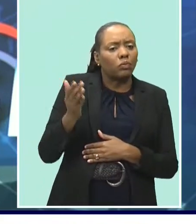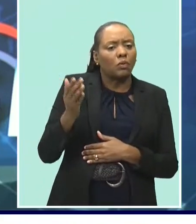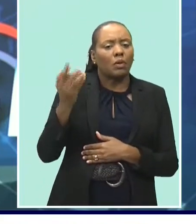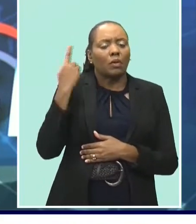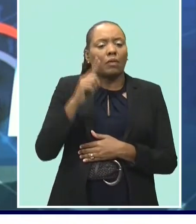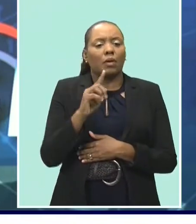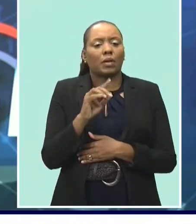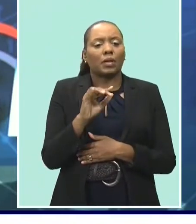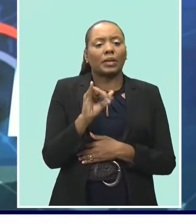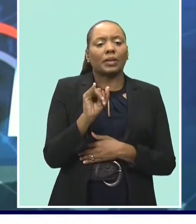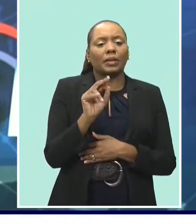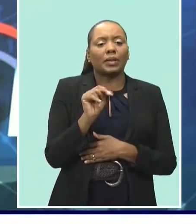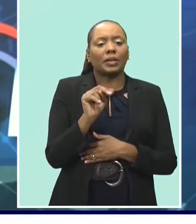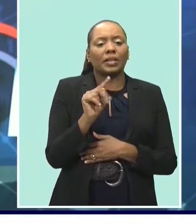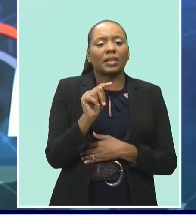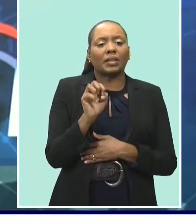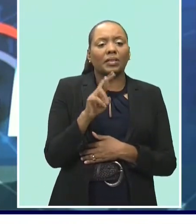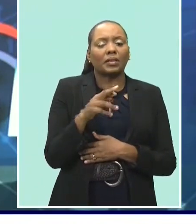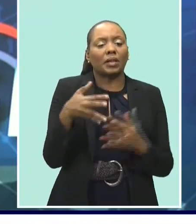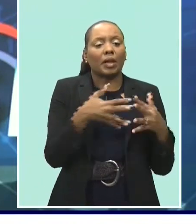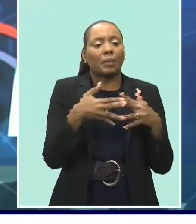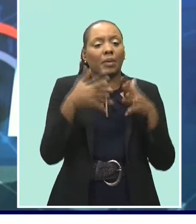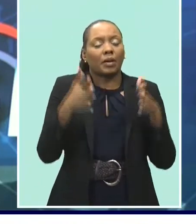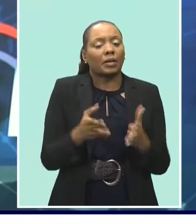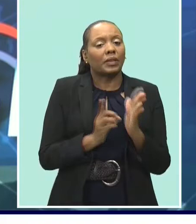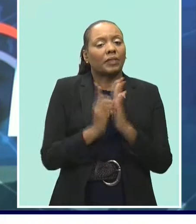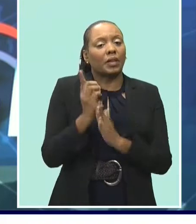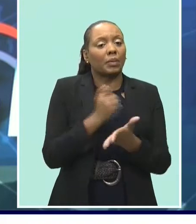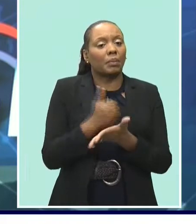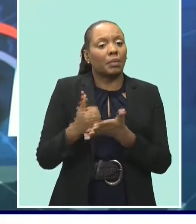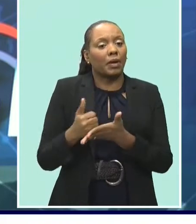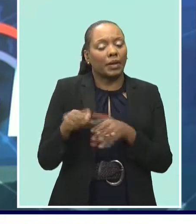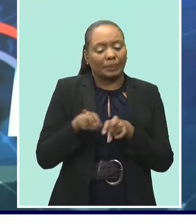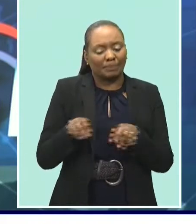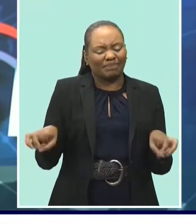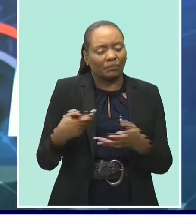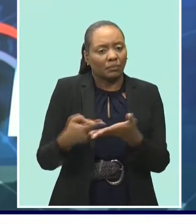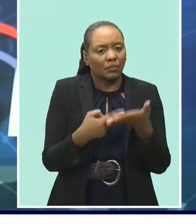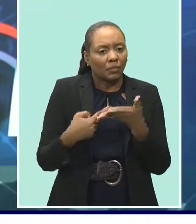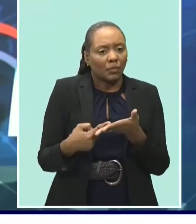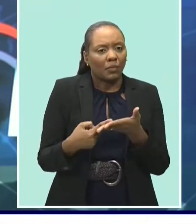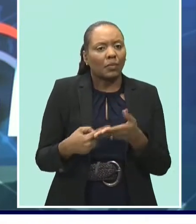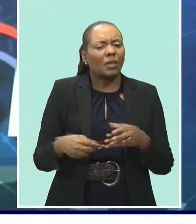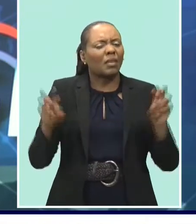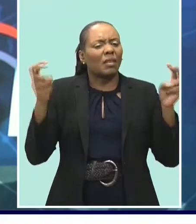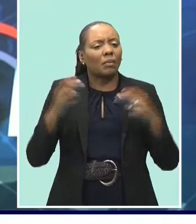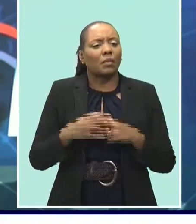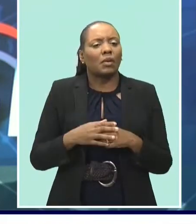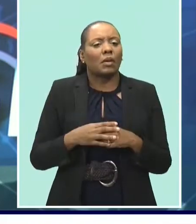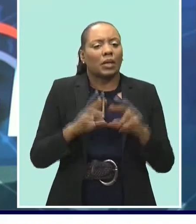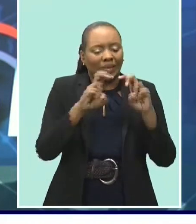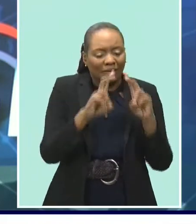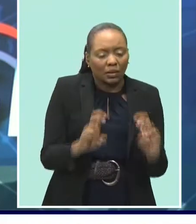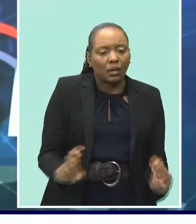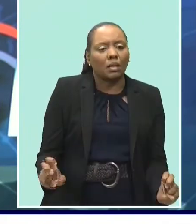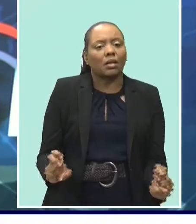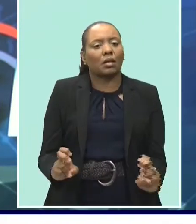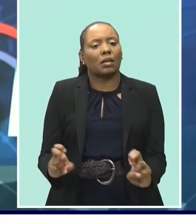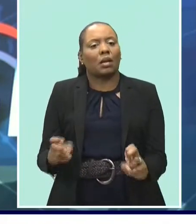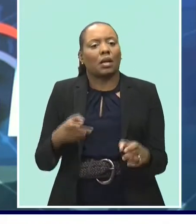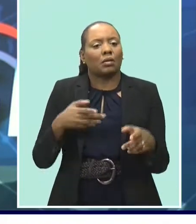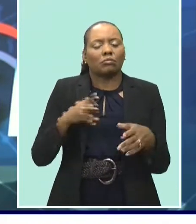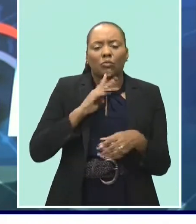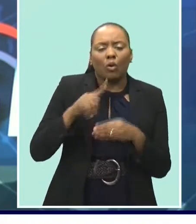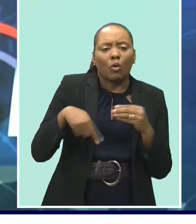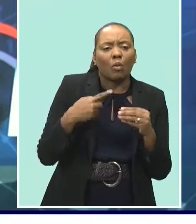remarks of an Inter-American Development Bank panel discussion. The topic was assessing and addressing the effects of natural disasters, and the